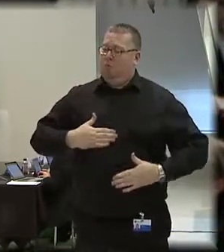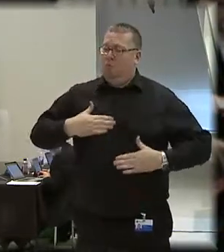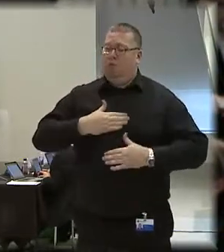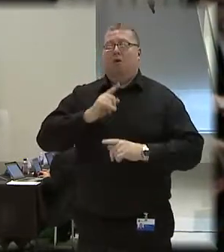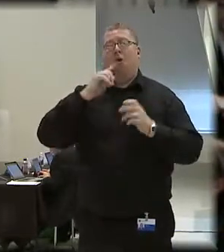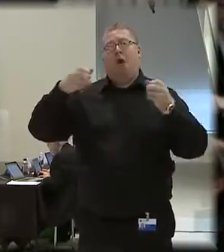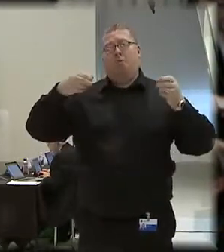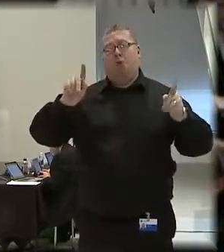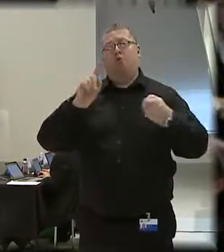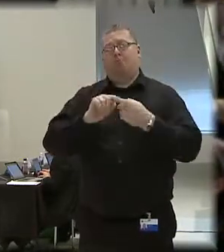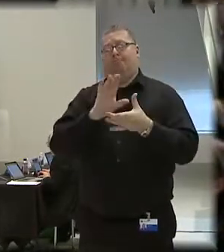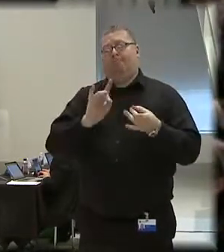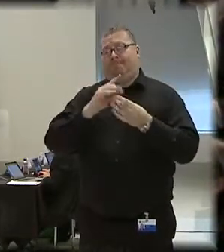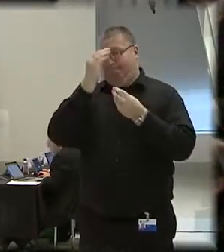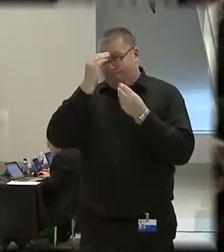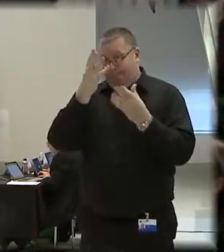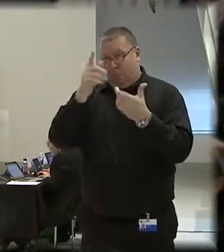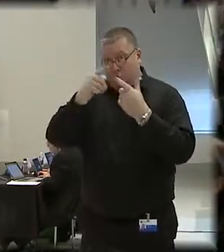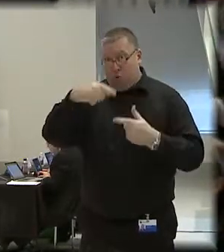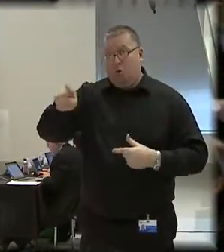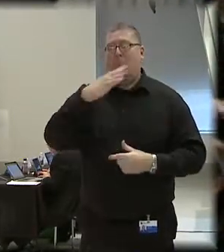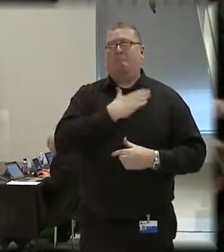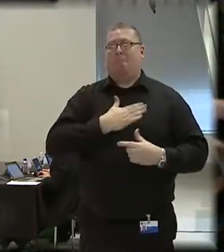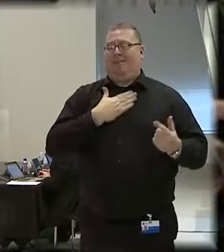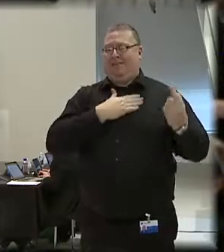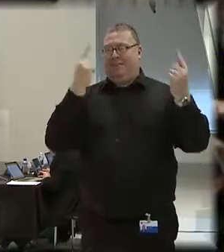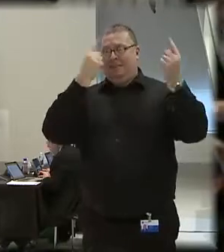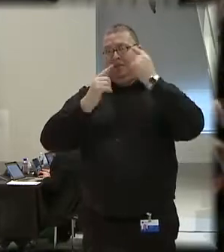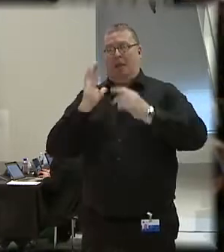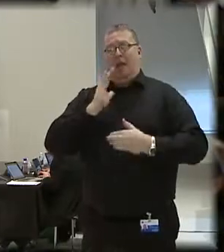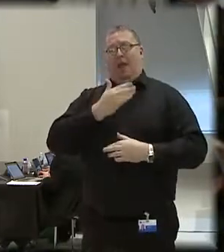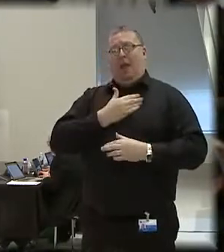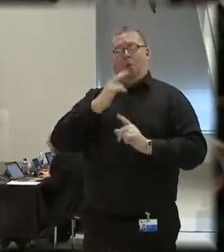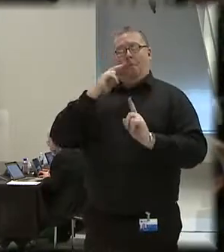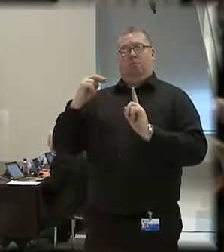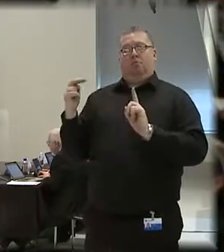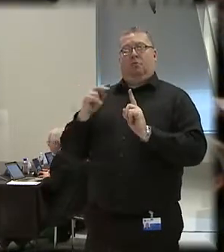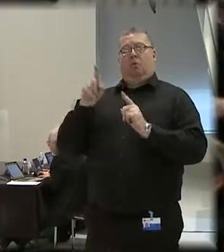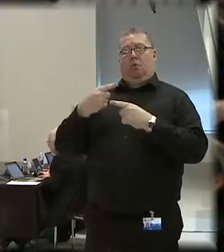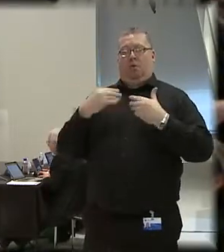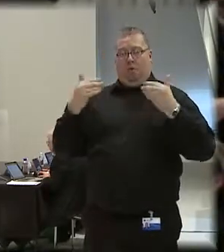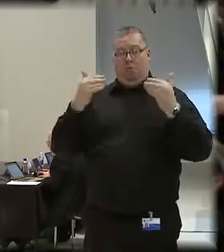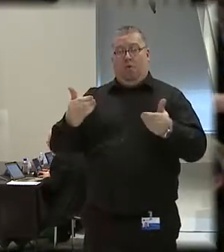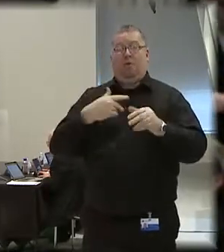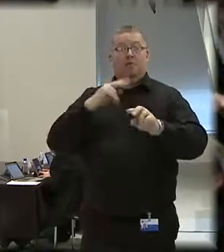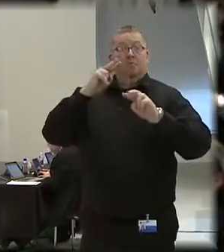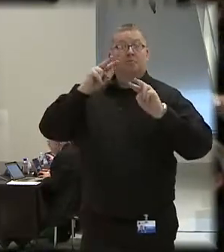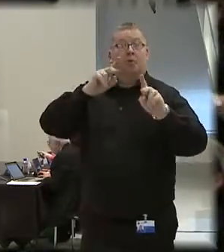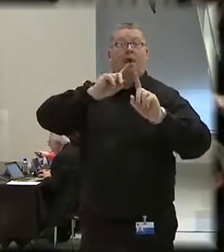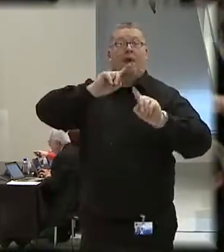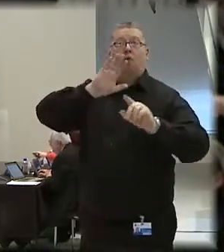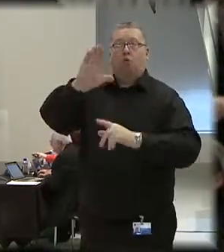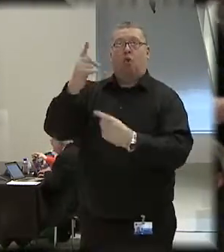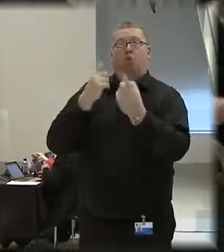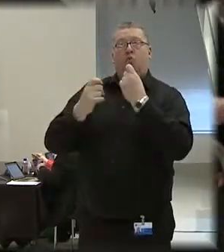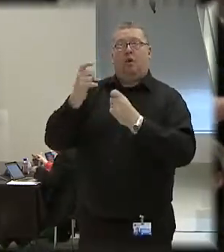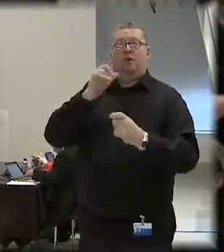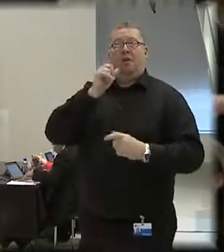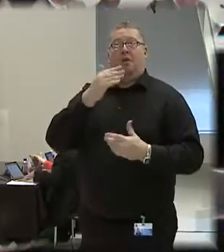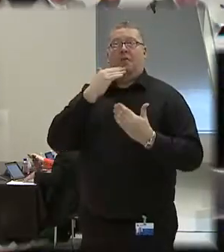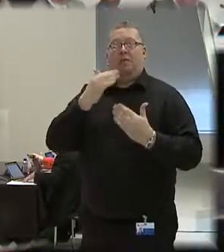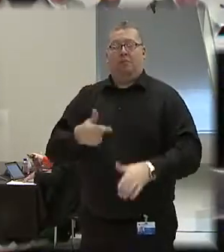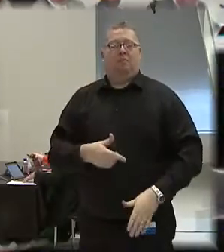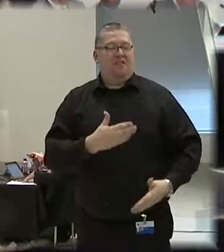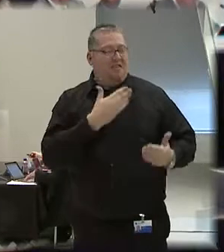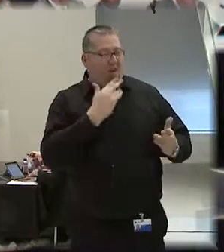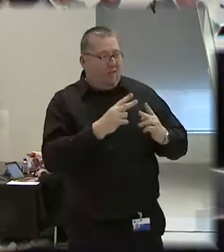to convey these thoughts to you and hope you will consider our perspective moving forward. I look forward to answering any of your questions. Thank you. Thank you